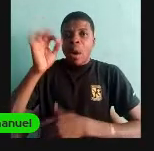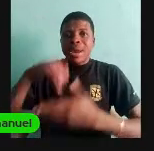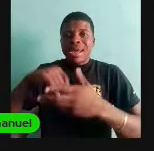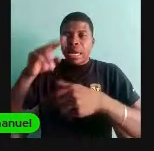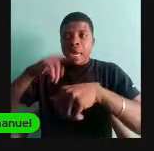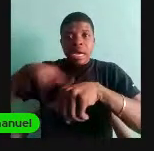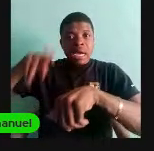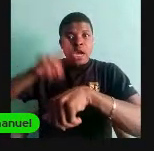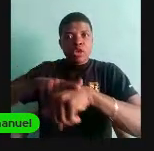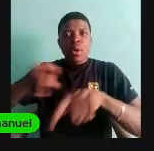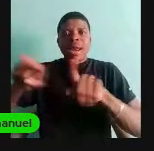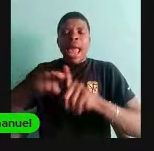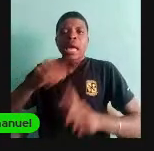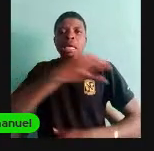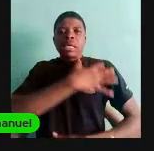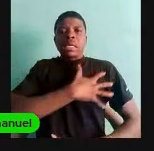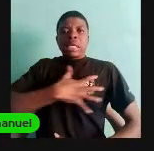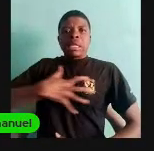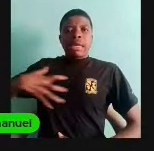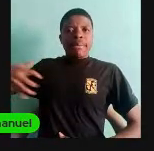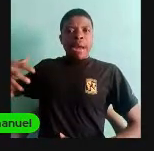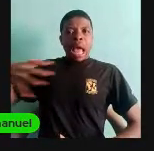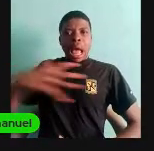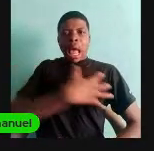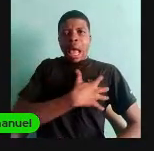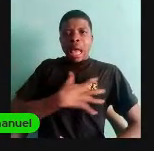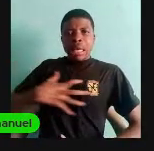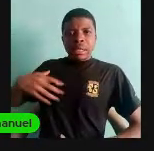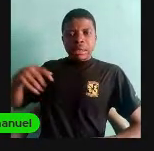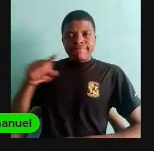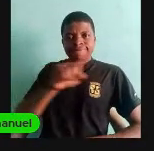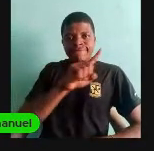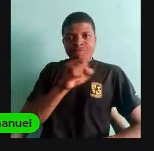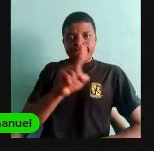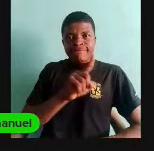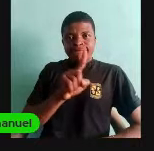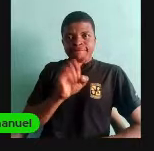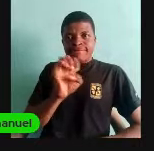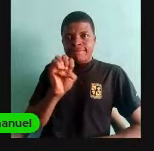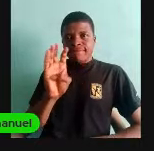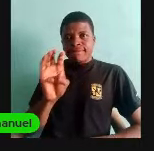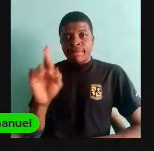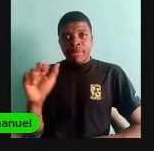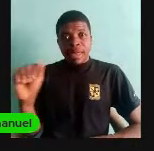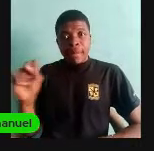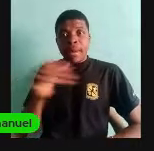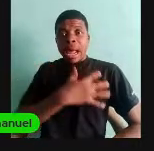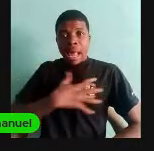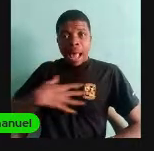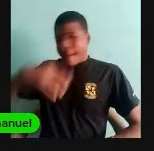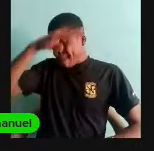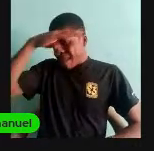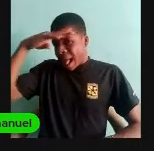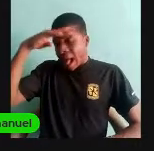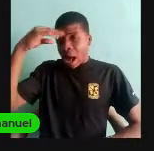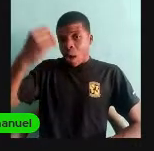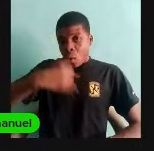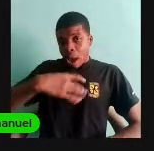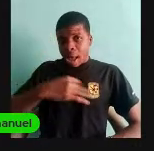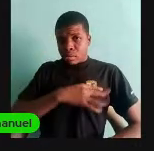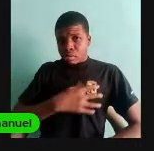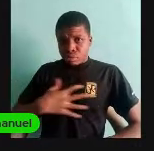now. Hmm. The stripe that is black and white, that is a pattern. You know, a flower,